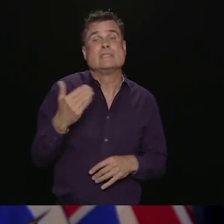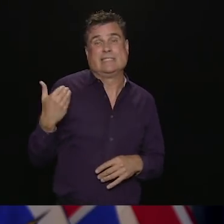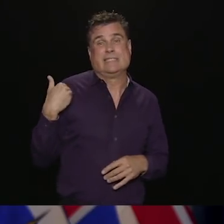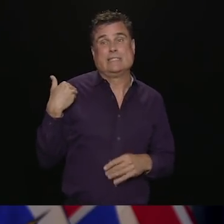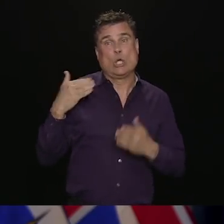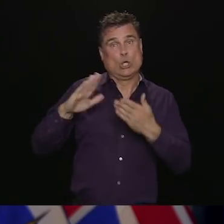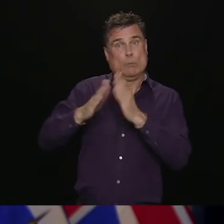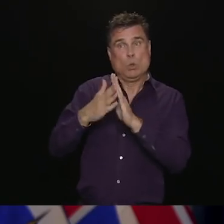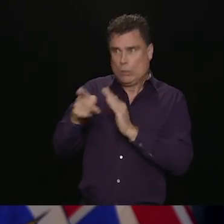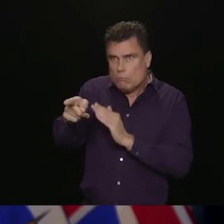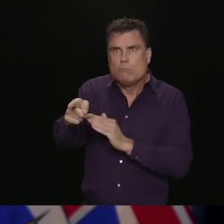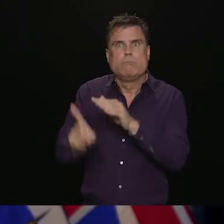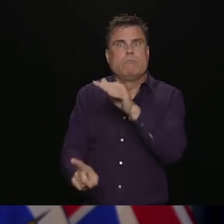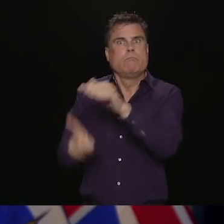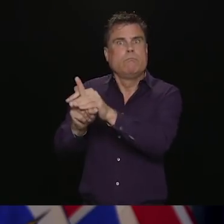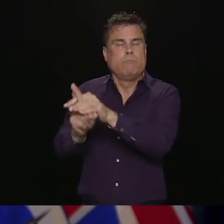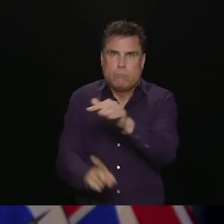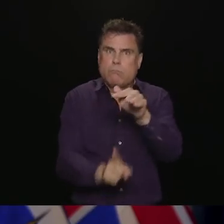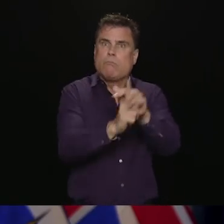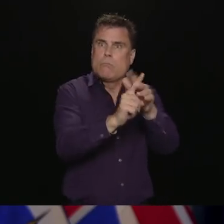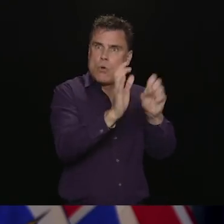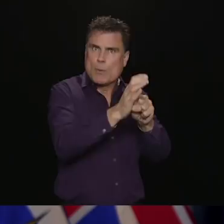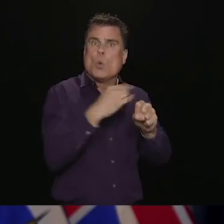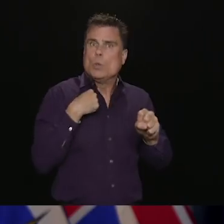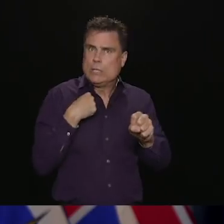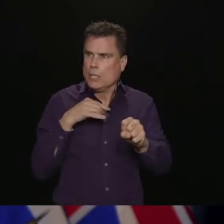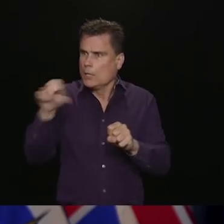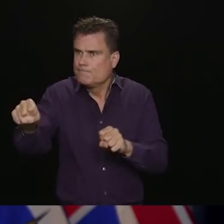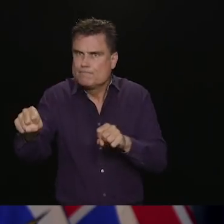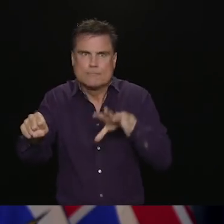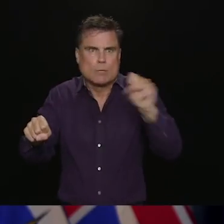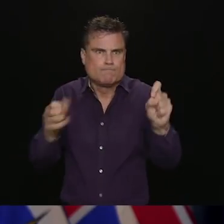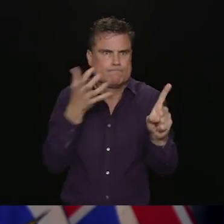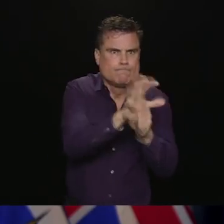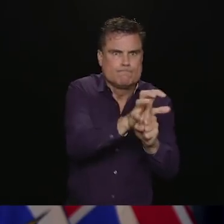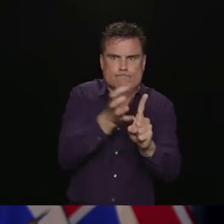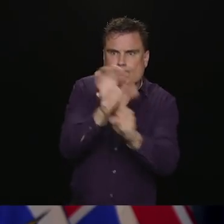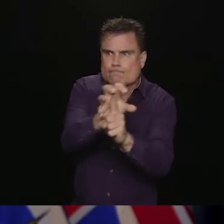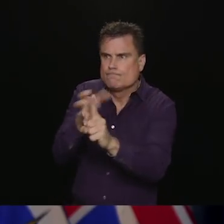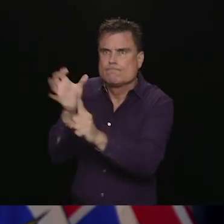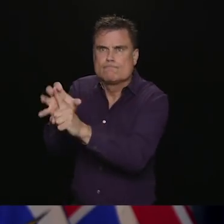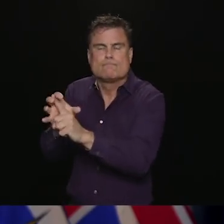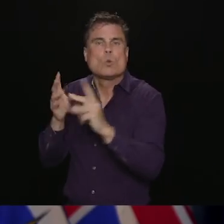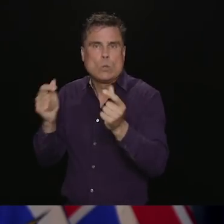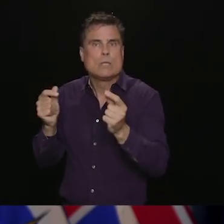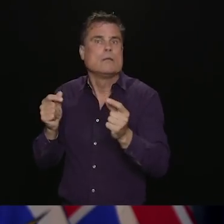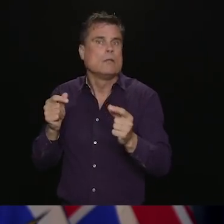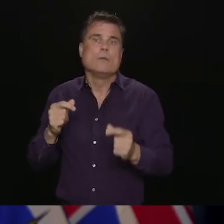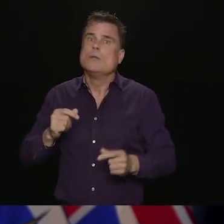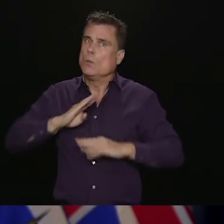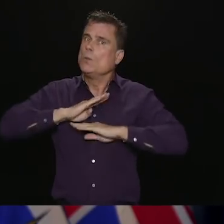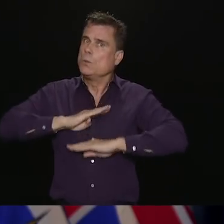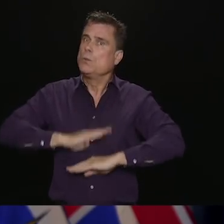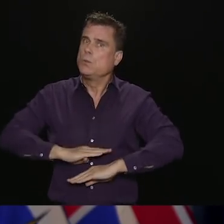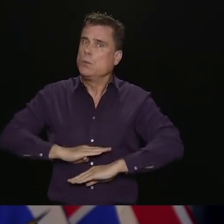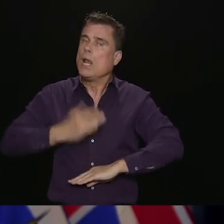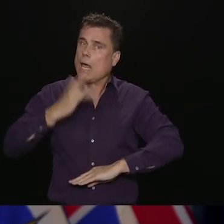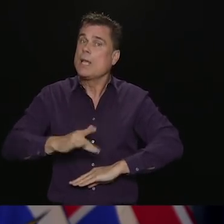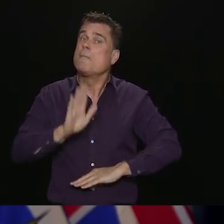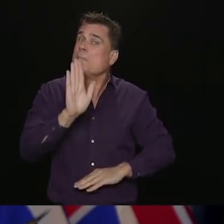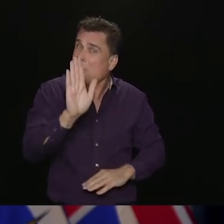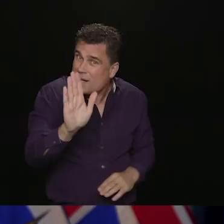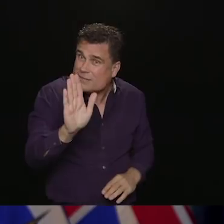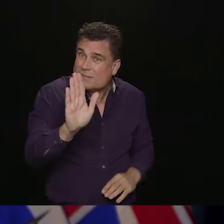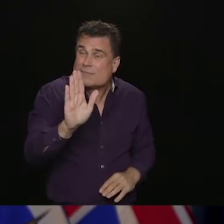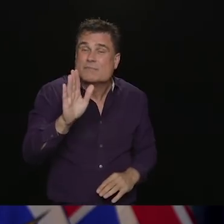still significant. And when left unchecked, even a small cluster can quickly surge, and it can spread